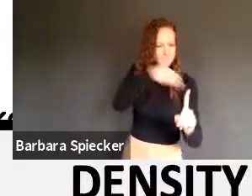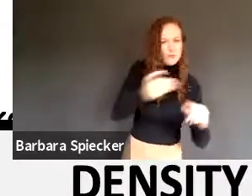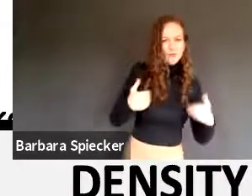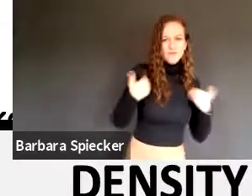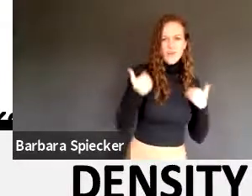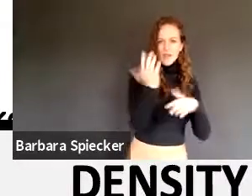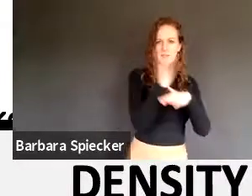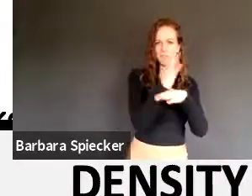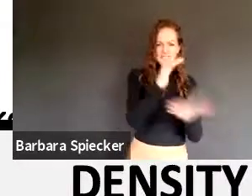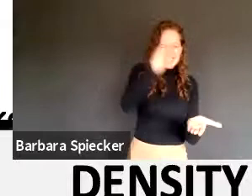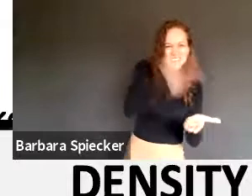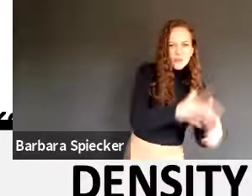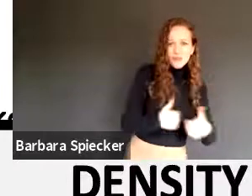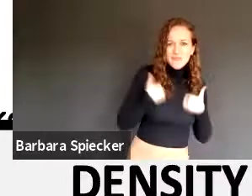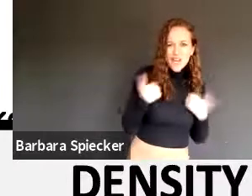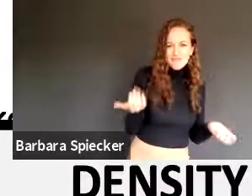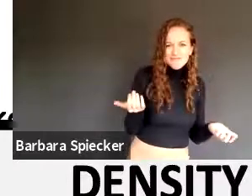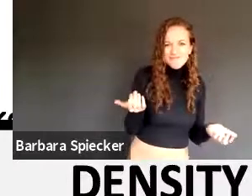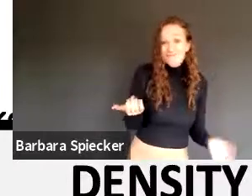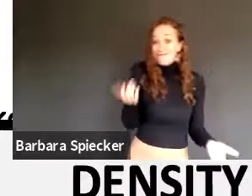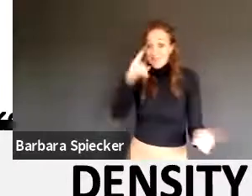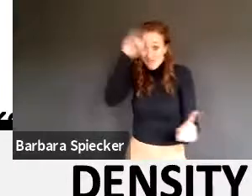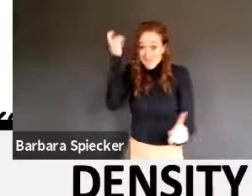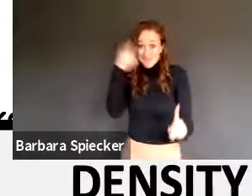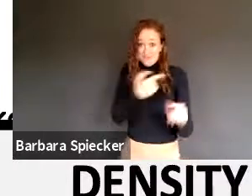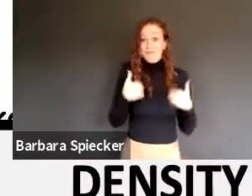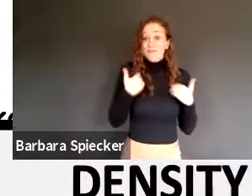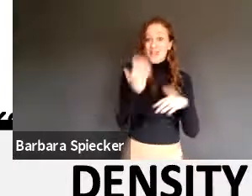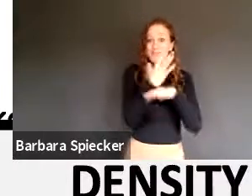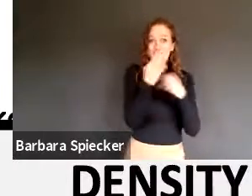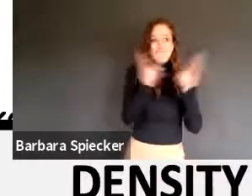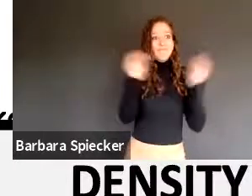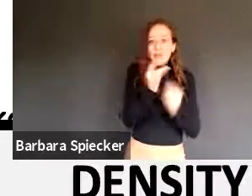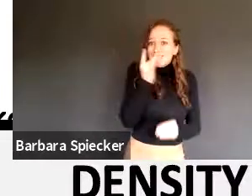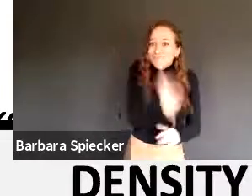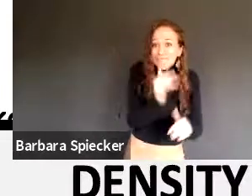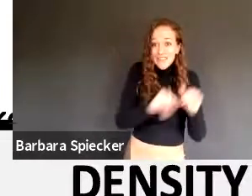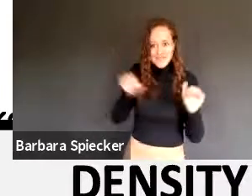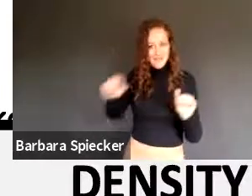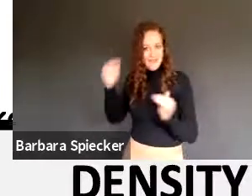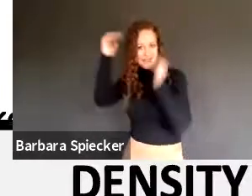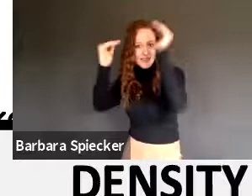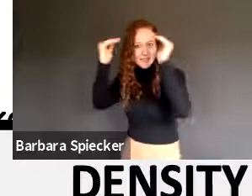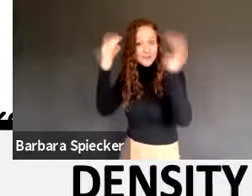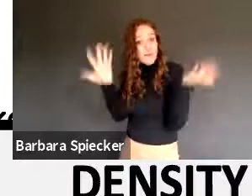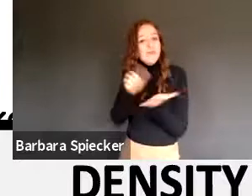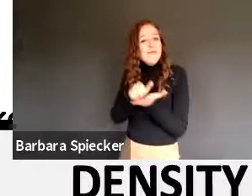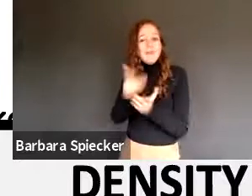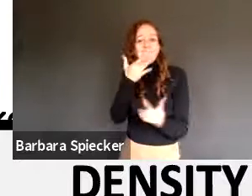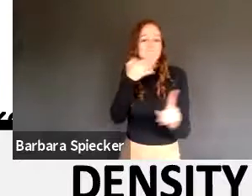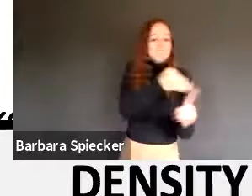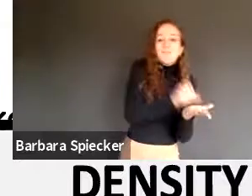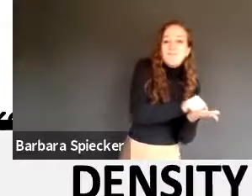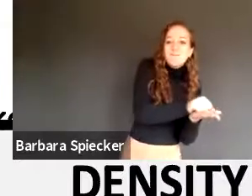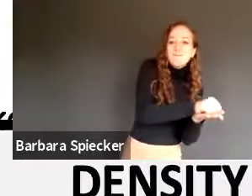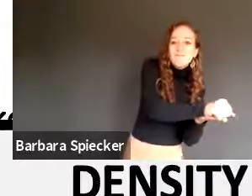Okay, well, why might that be? Why would herbivores reduce the survival of juveniles specifically? Well, because juvenile kelps are